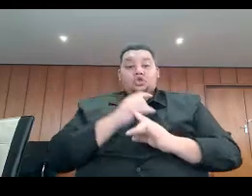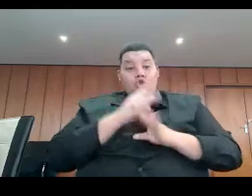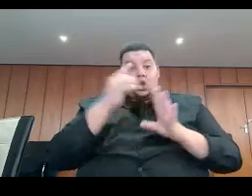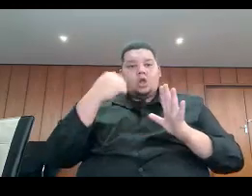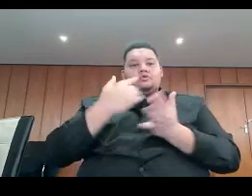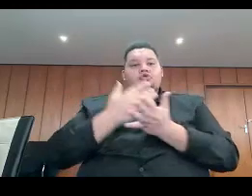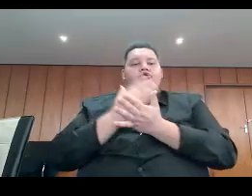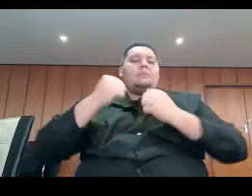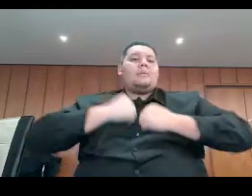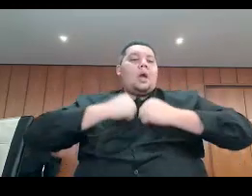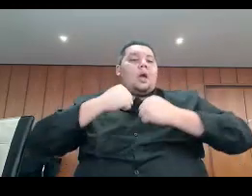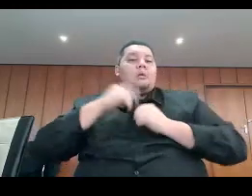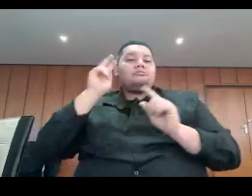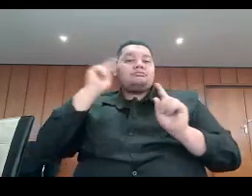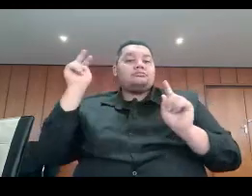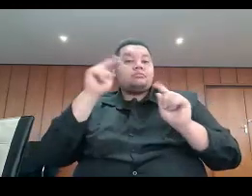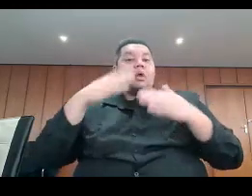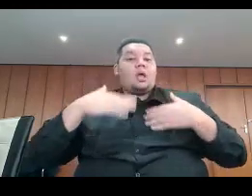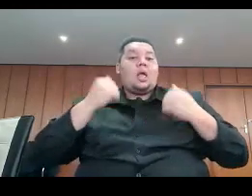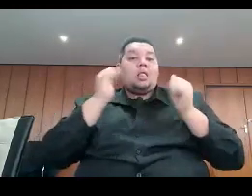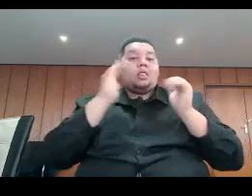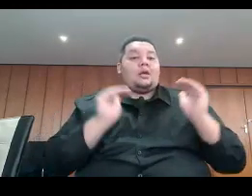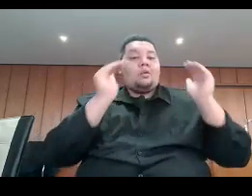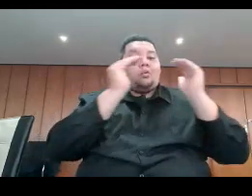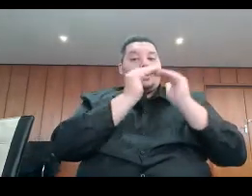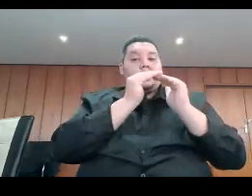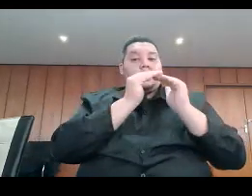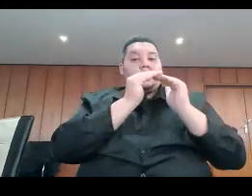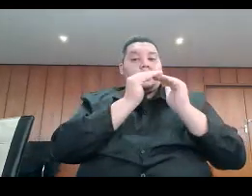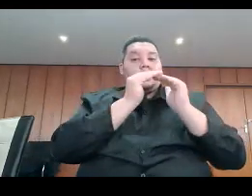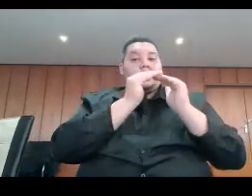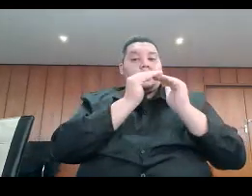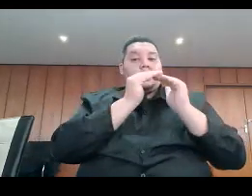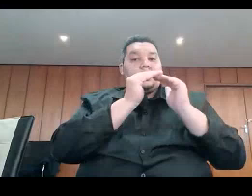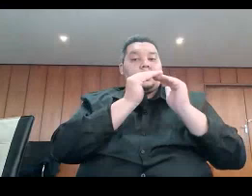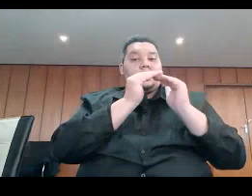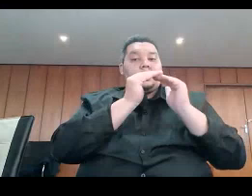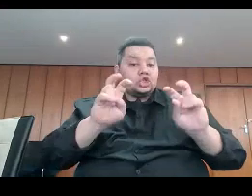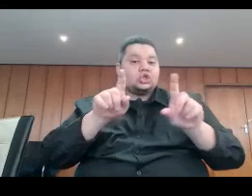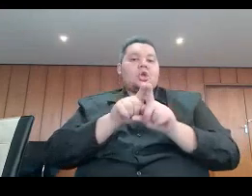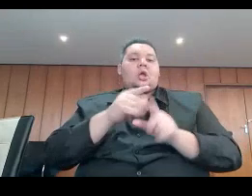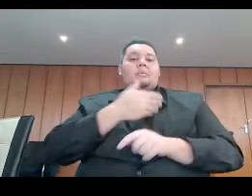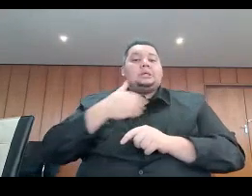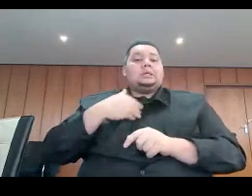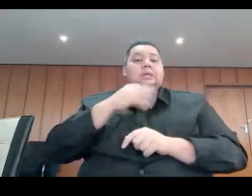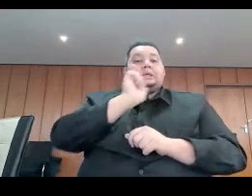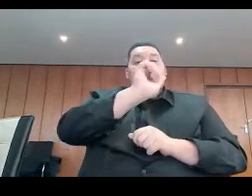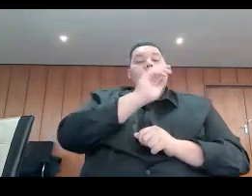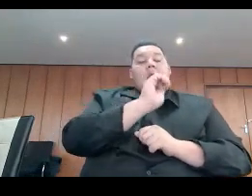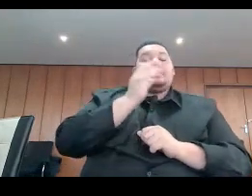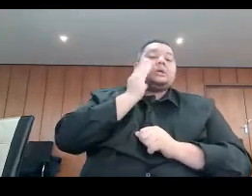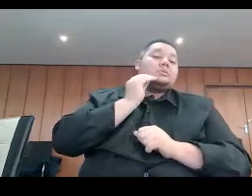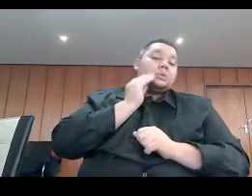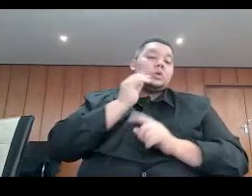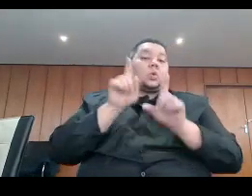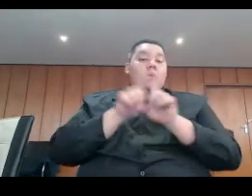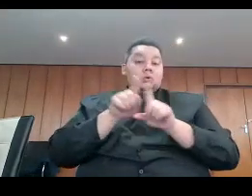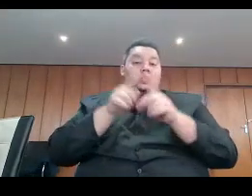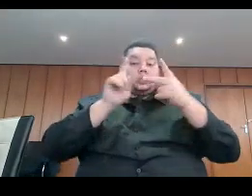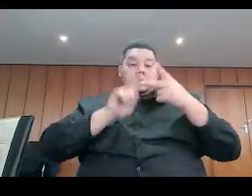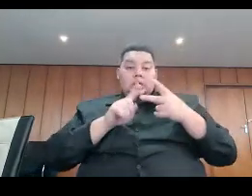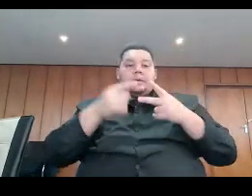sharing my perspective on health equity through a research account of Mrs. M's experience. I then go on to